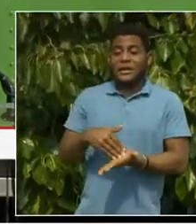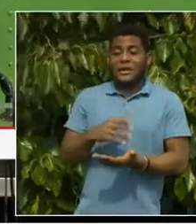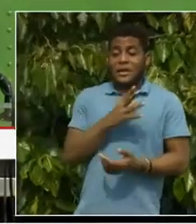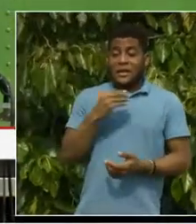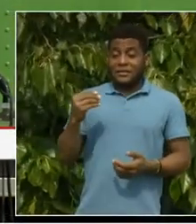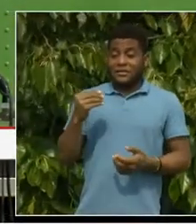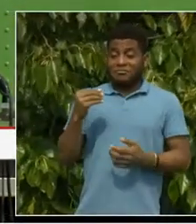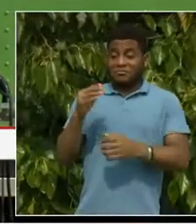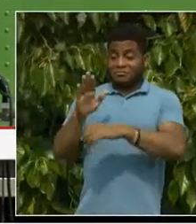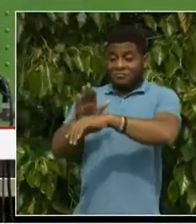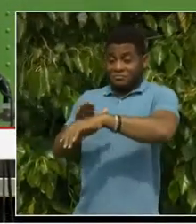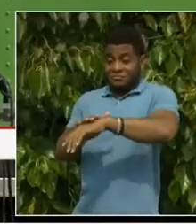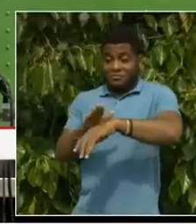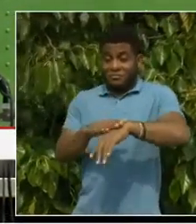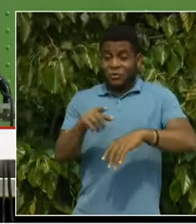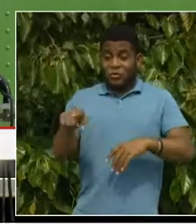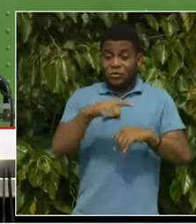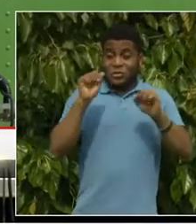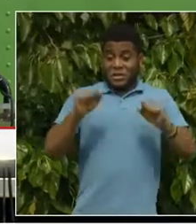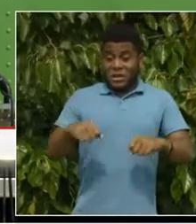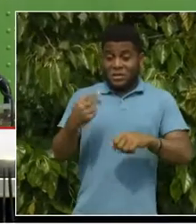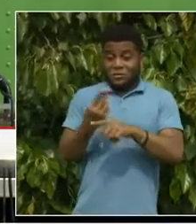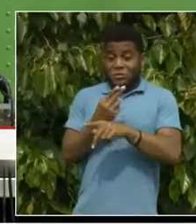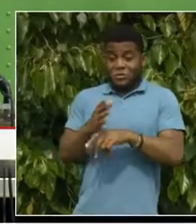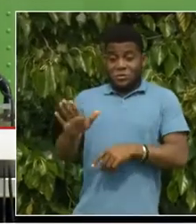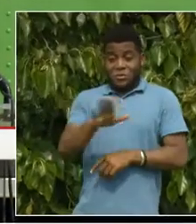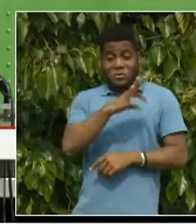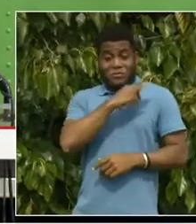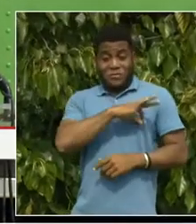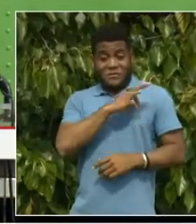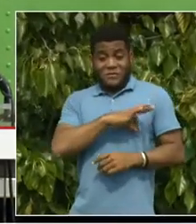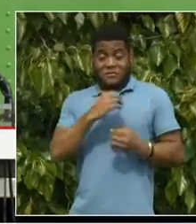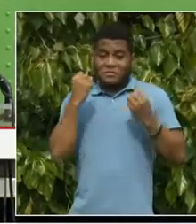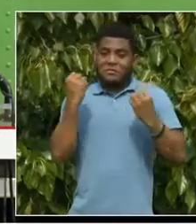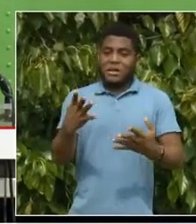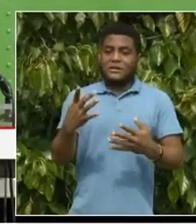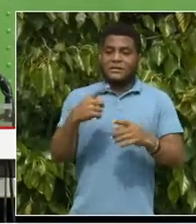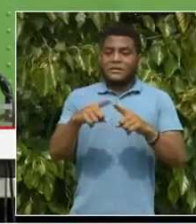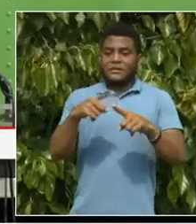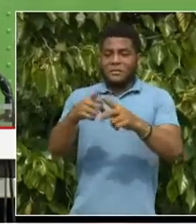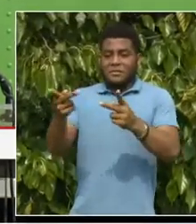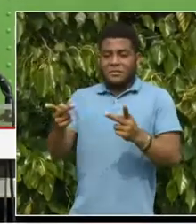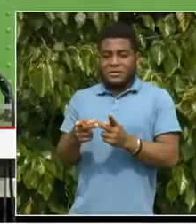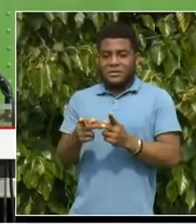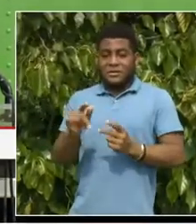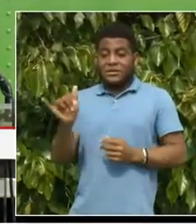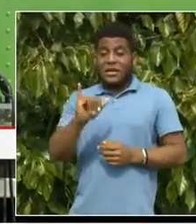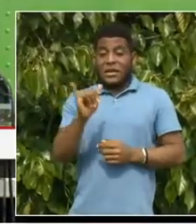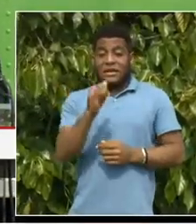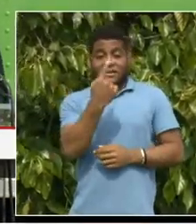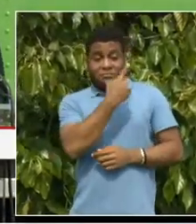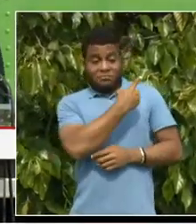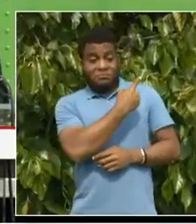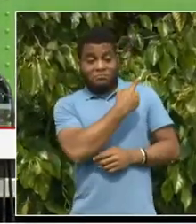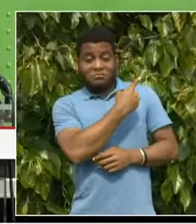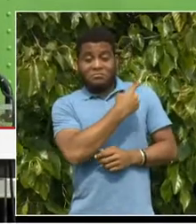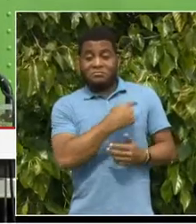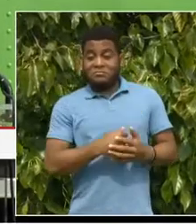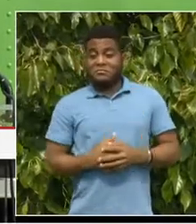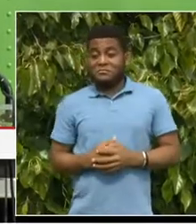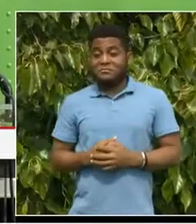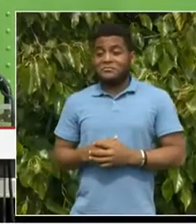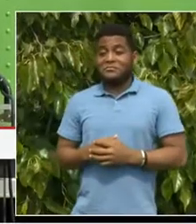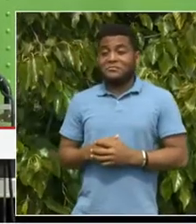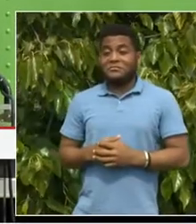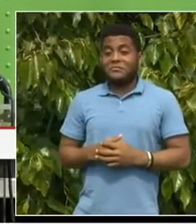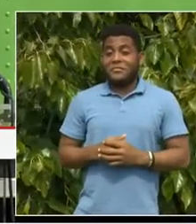those benefits as some of our partners. One of them is featured behind me today, Arcadia, and you've already heard from Samantha. So